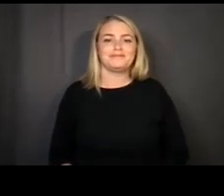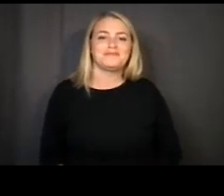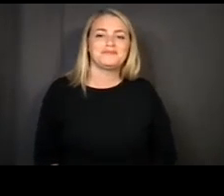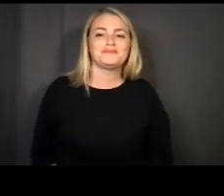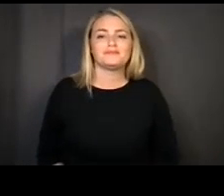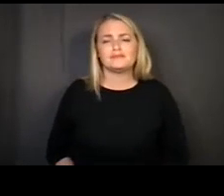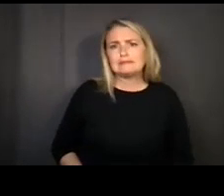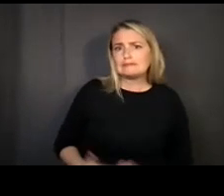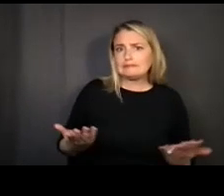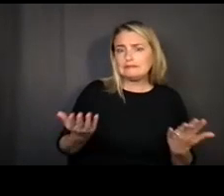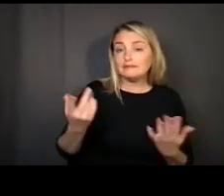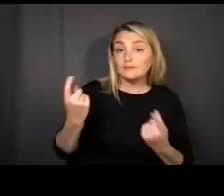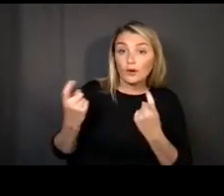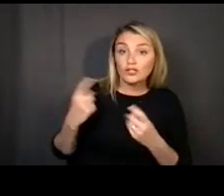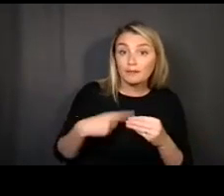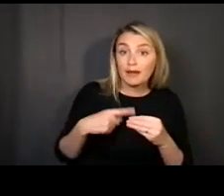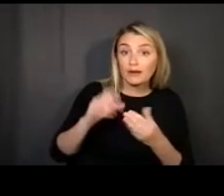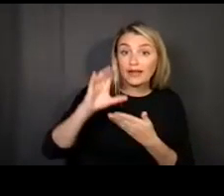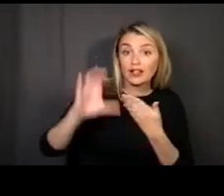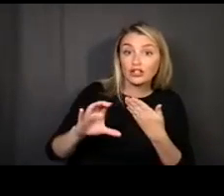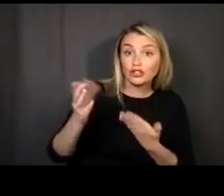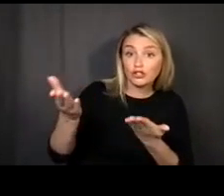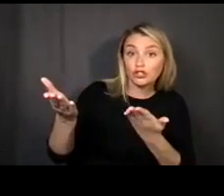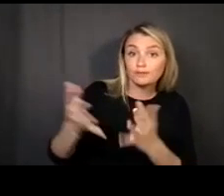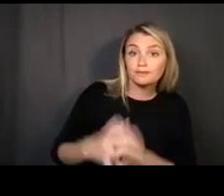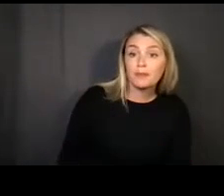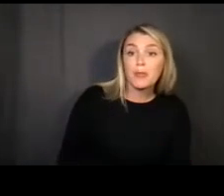I think, any questions about calendar?